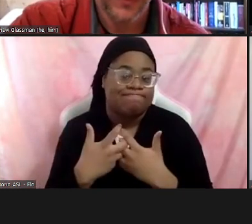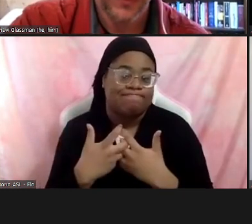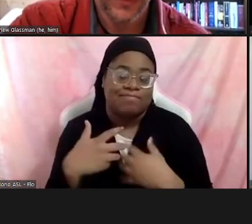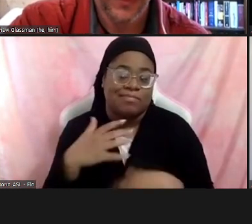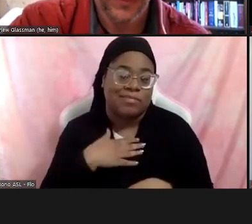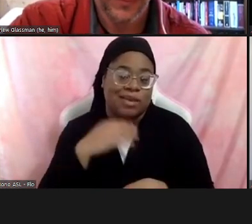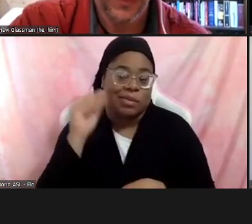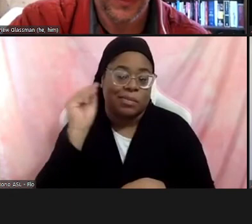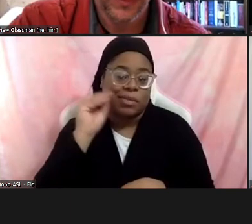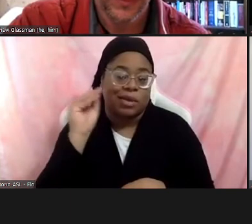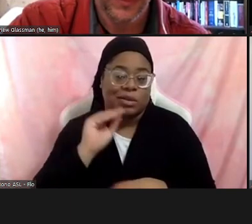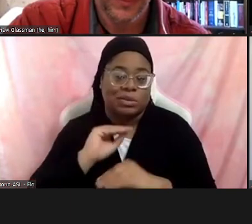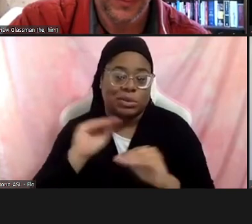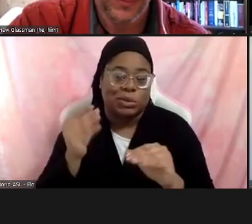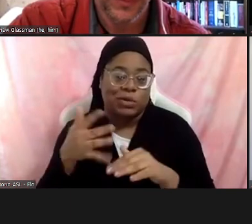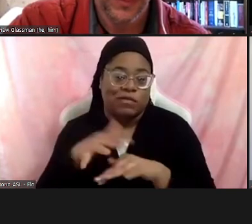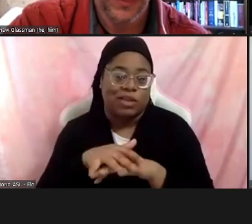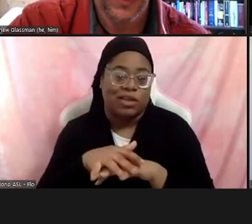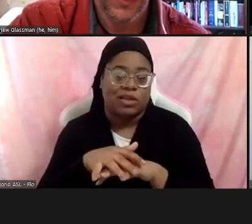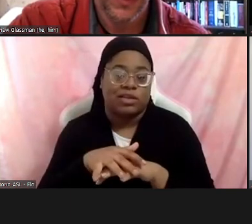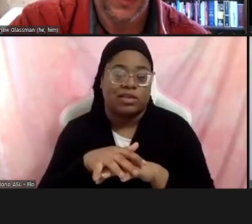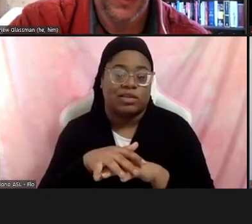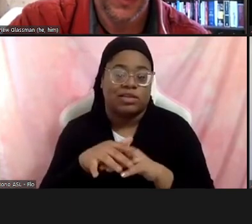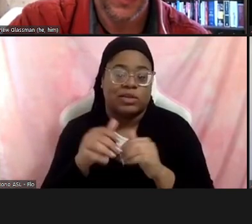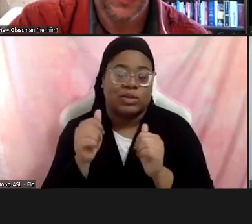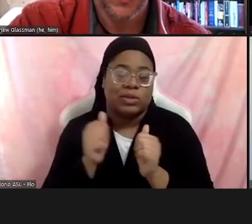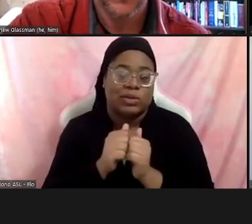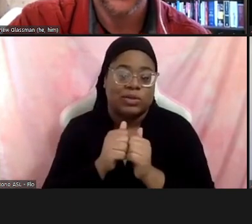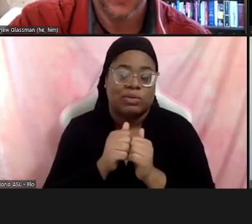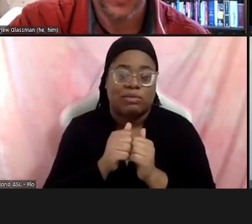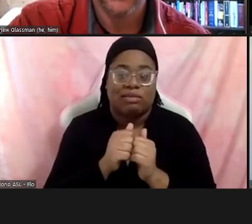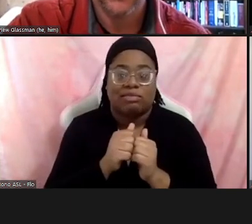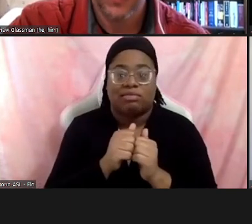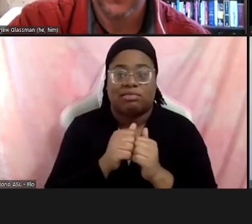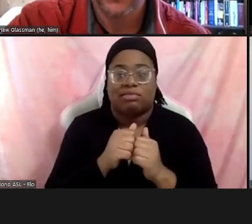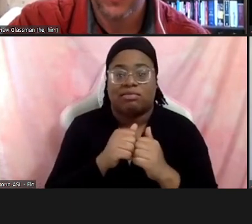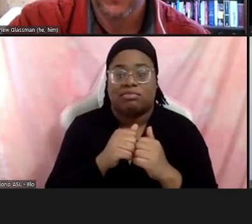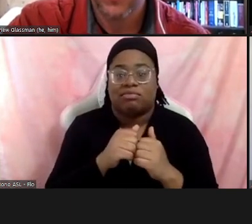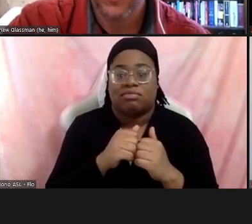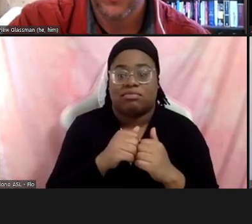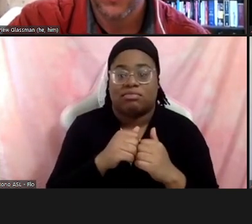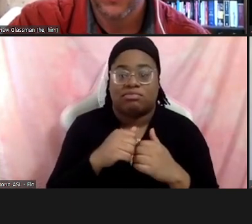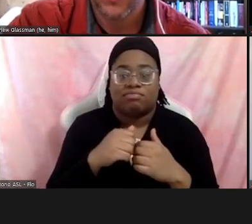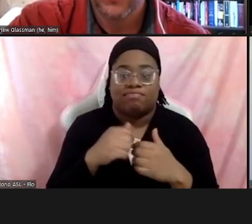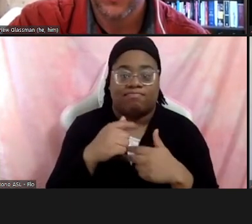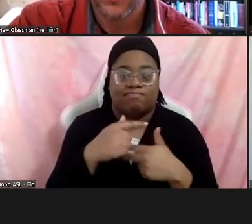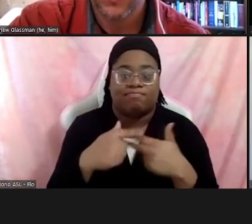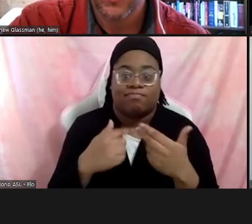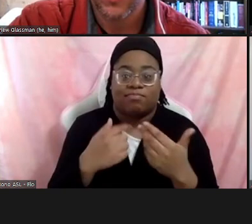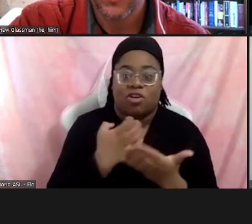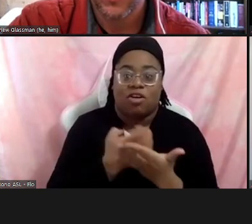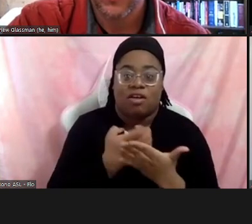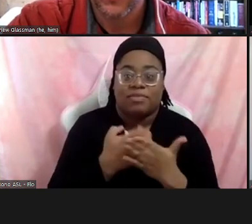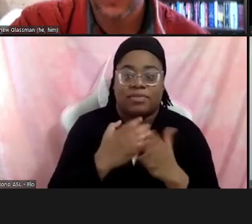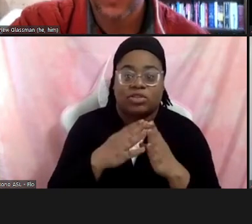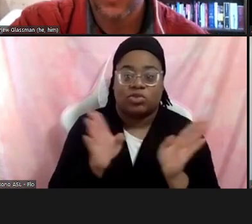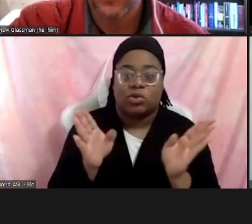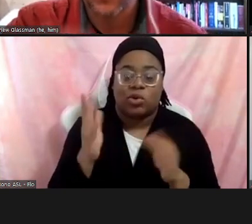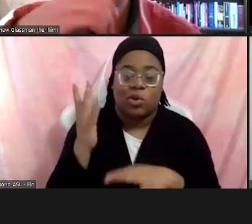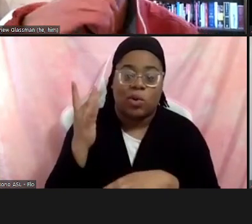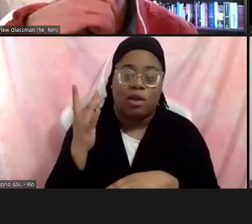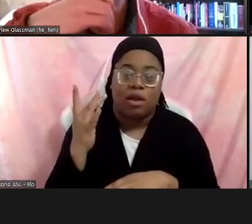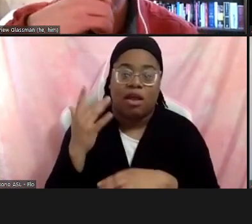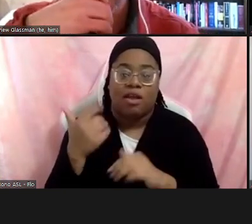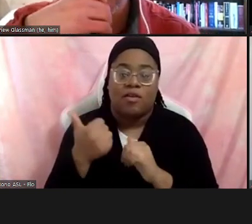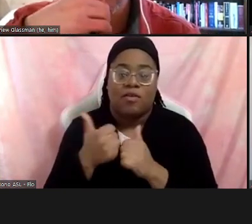There's actually no overlap between heterodox economy, solidarity economy, and symphonic economies in general, because of how the boards